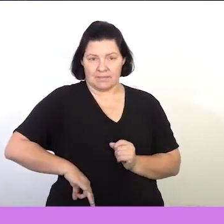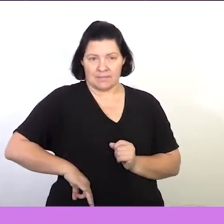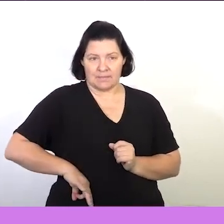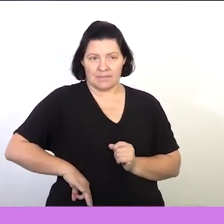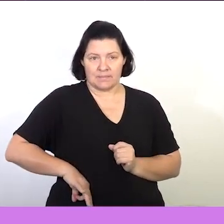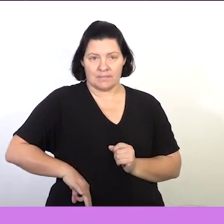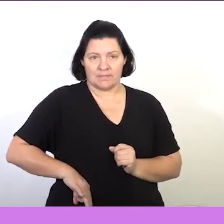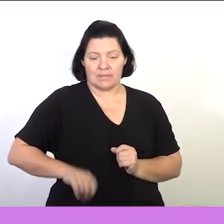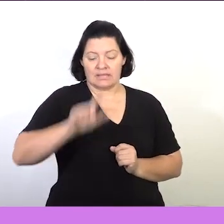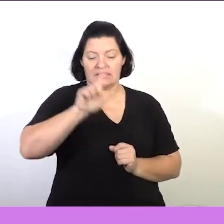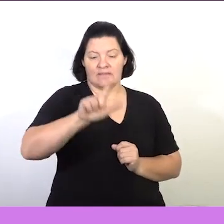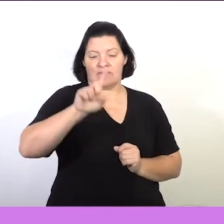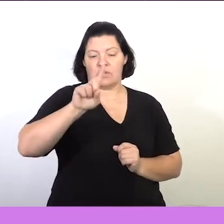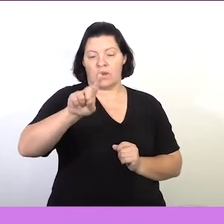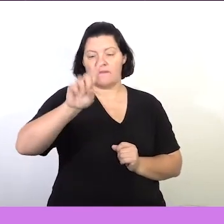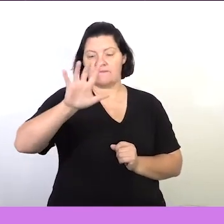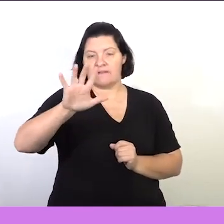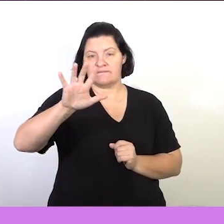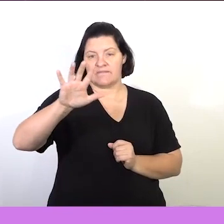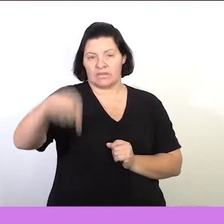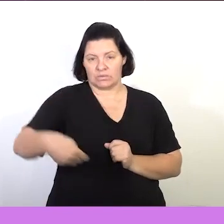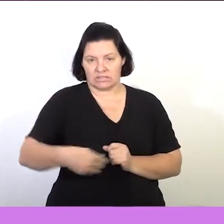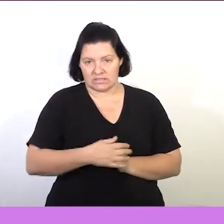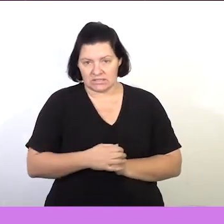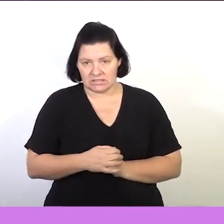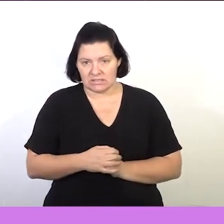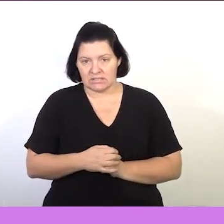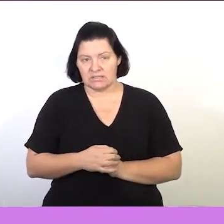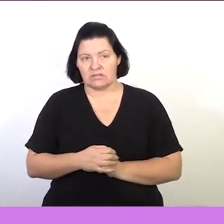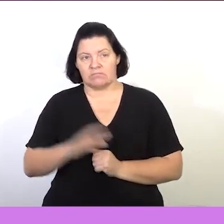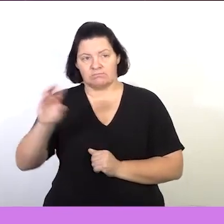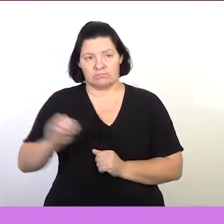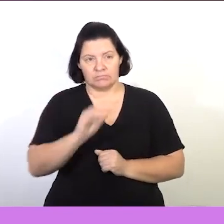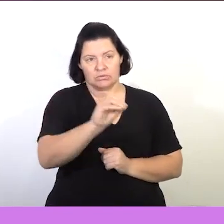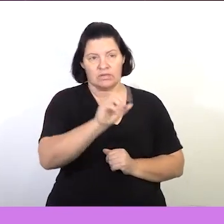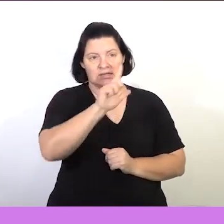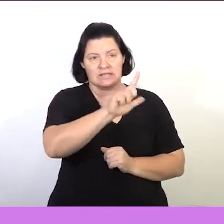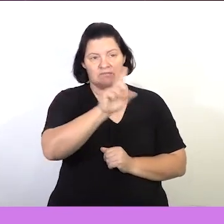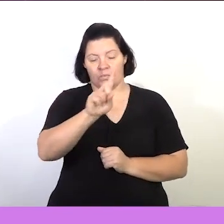income, as we can see here, is 715,000. So I'll start with that,